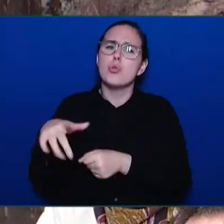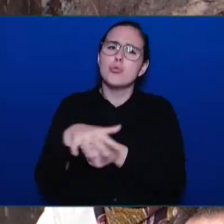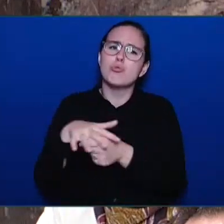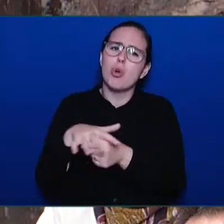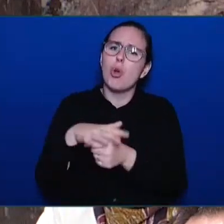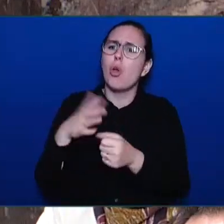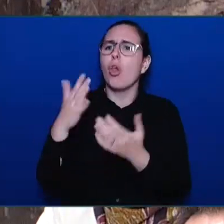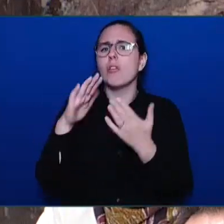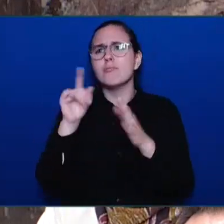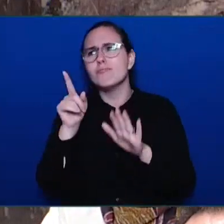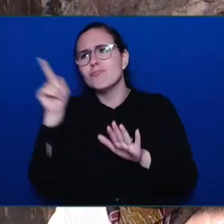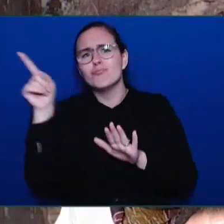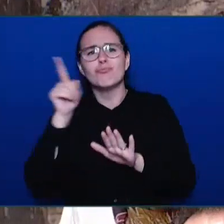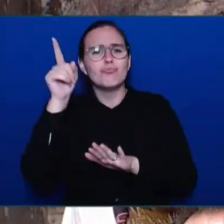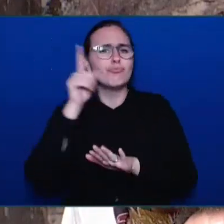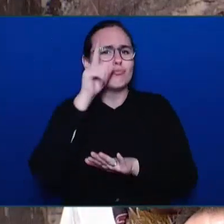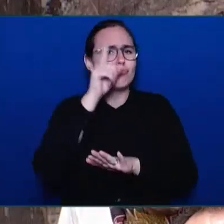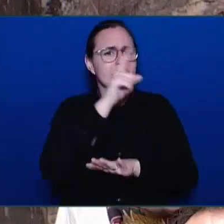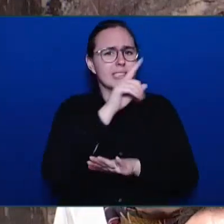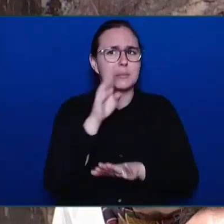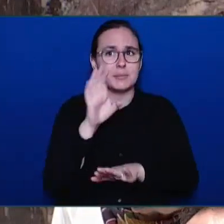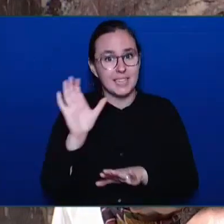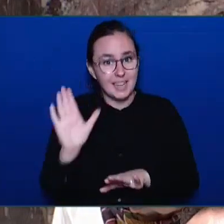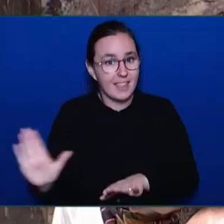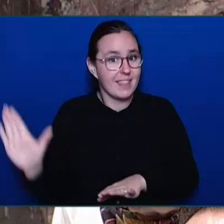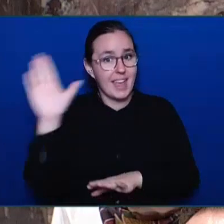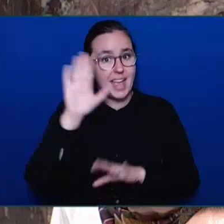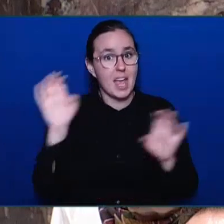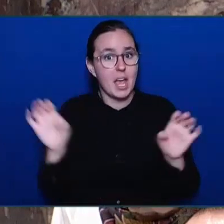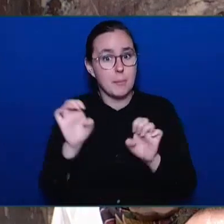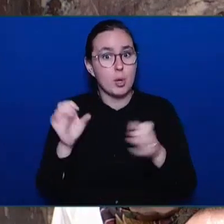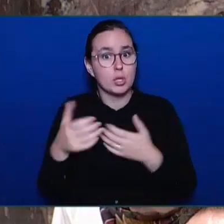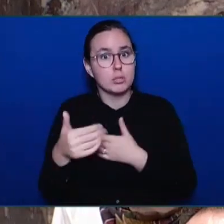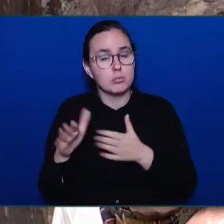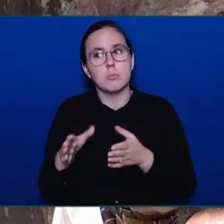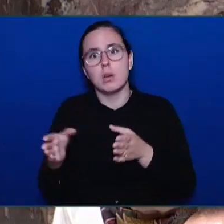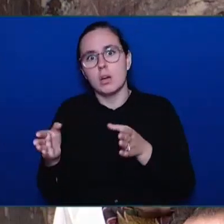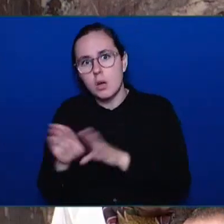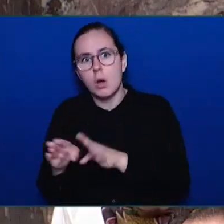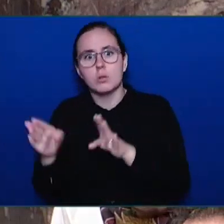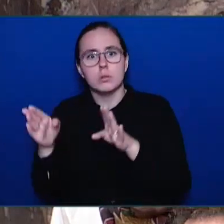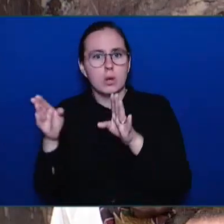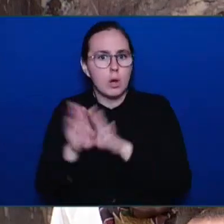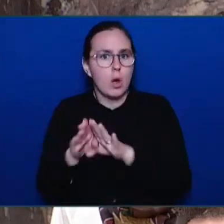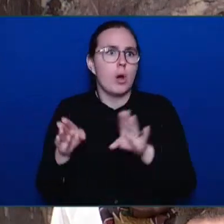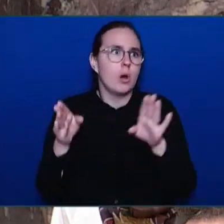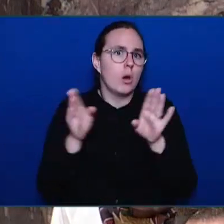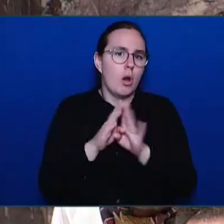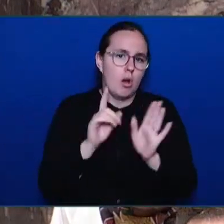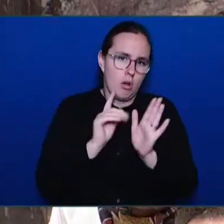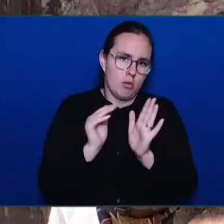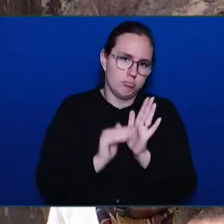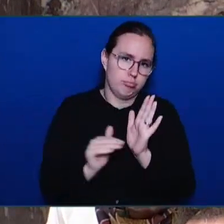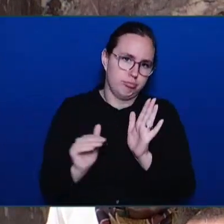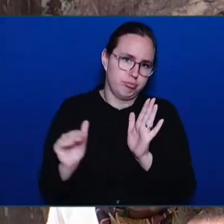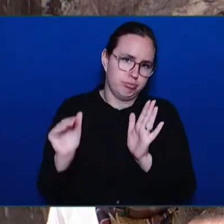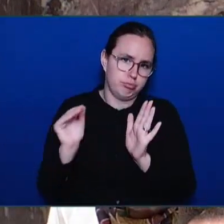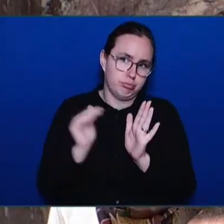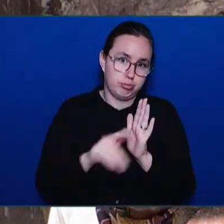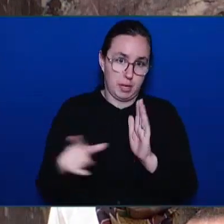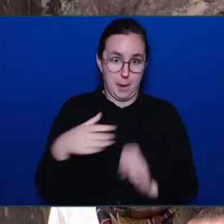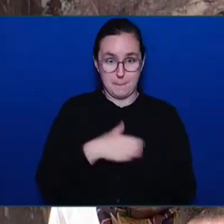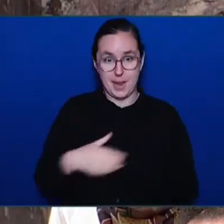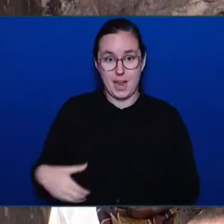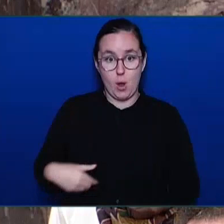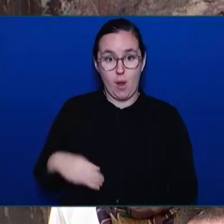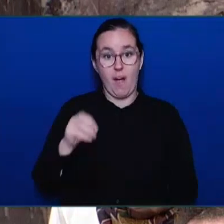Merritt believes that the emergency room will be looking at 50 closures in the next year. That is hardly